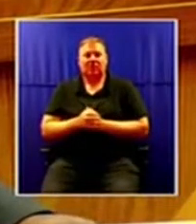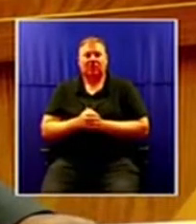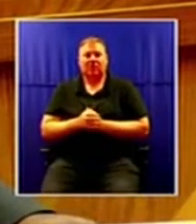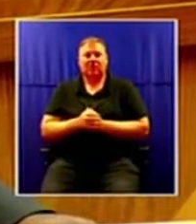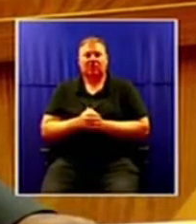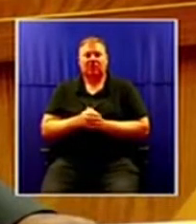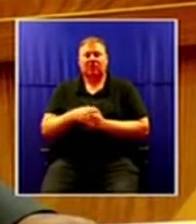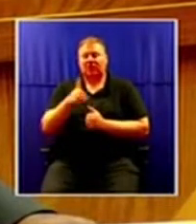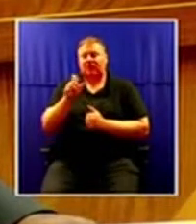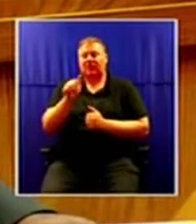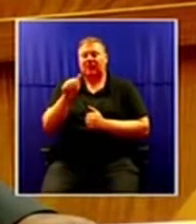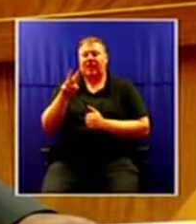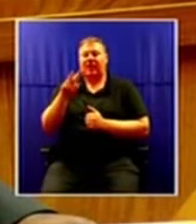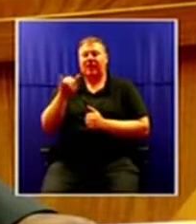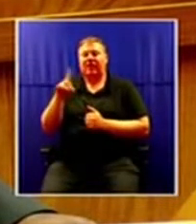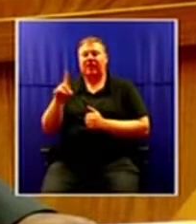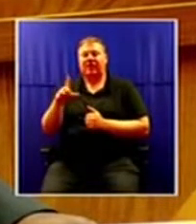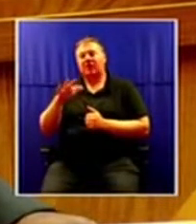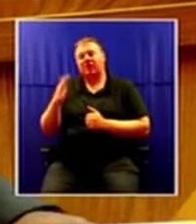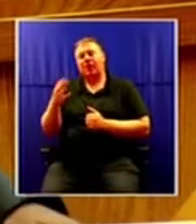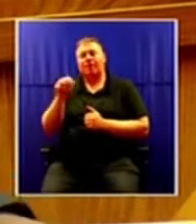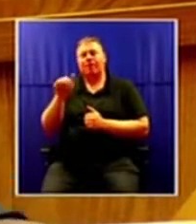David Mabuza,